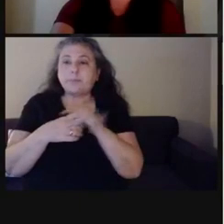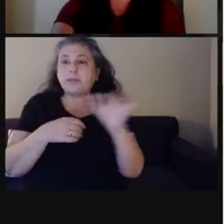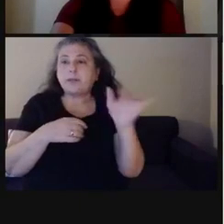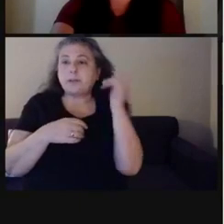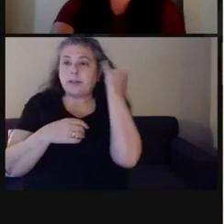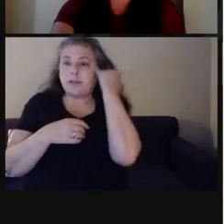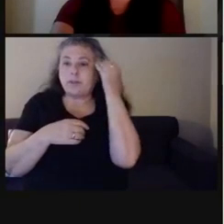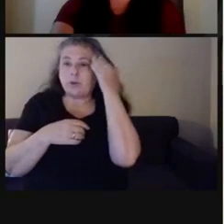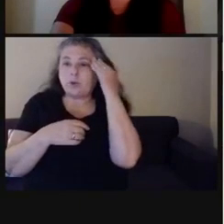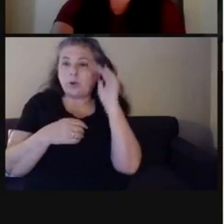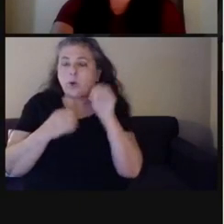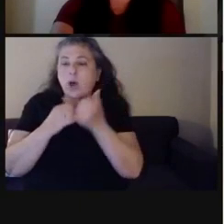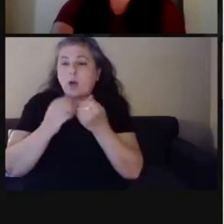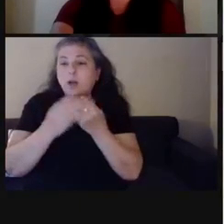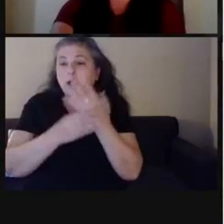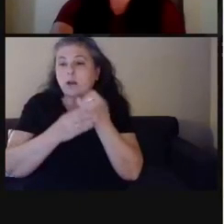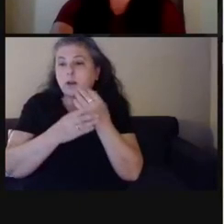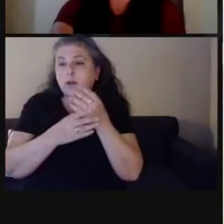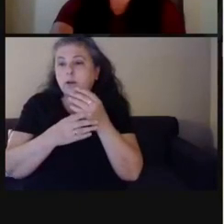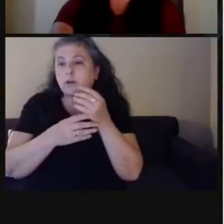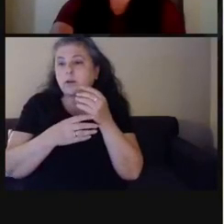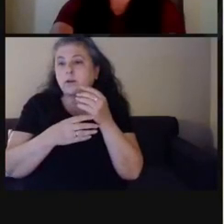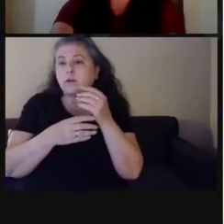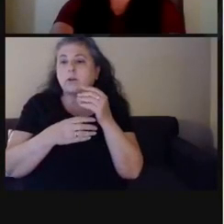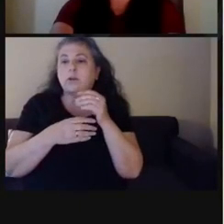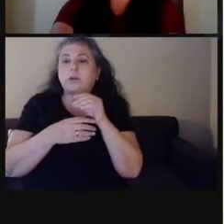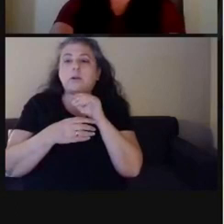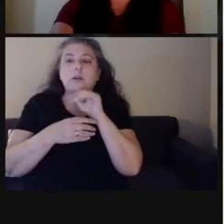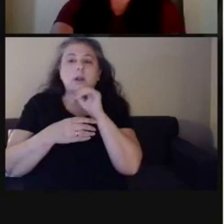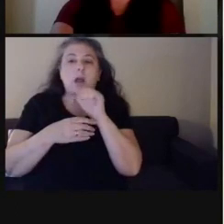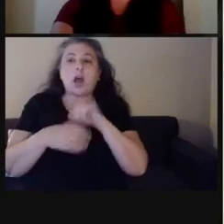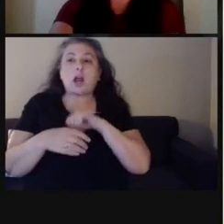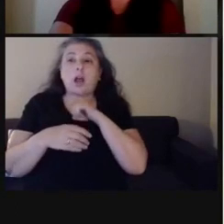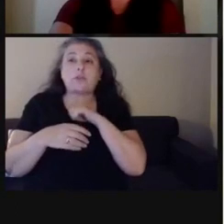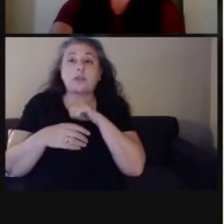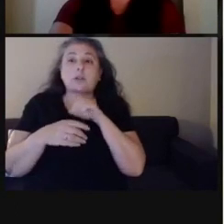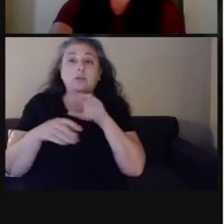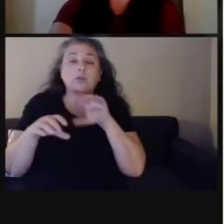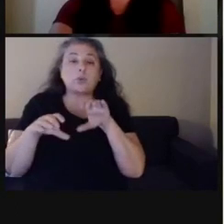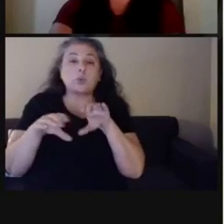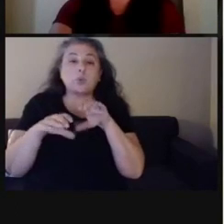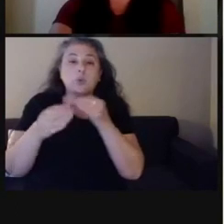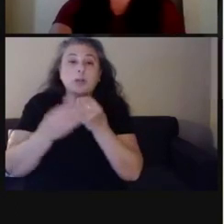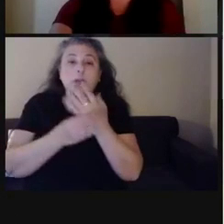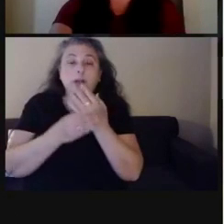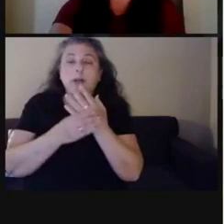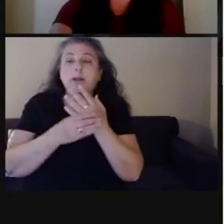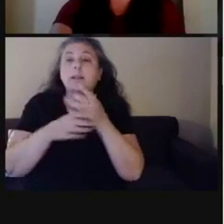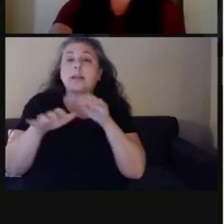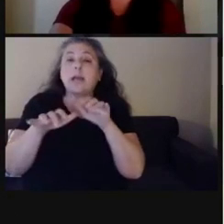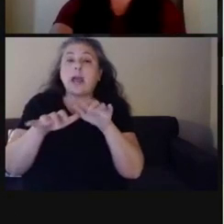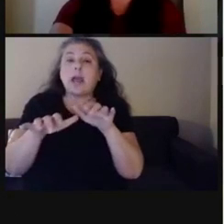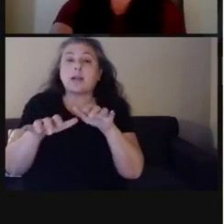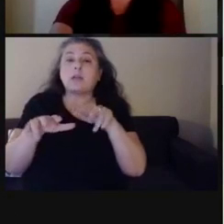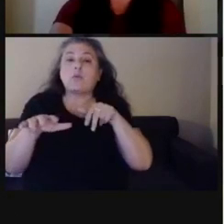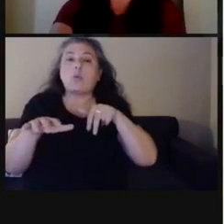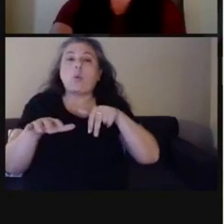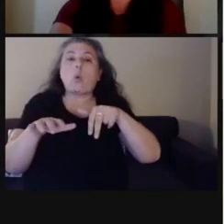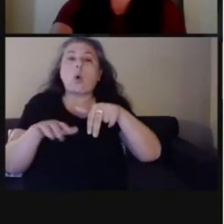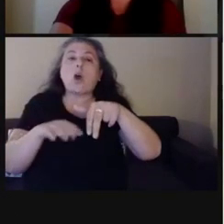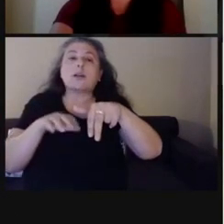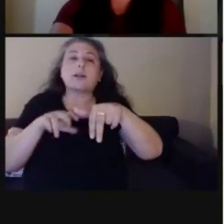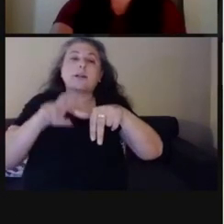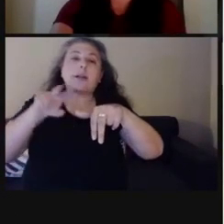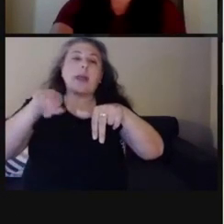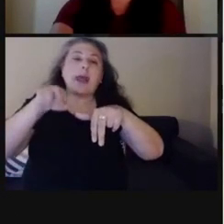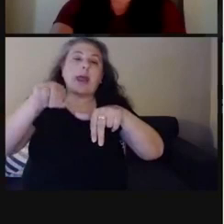to garden, or you don't or not confident in gardening, just the act of walking in nature